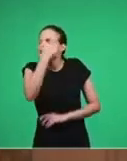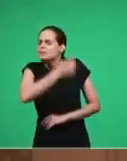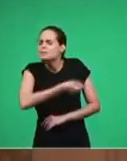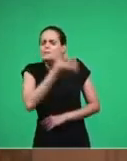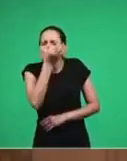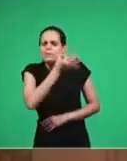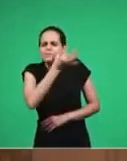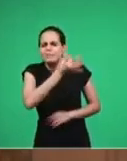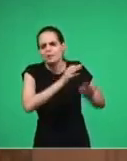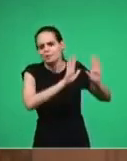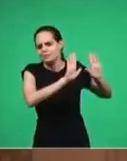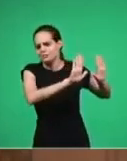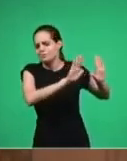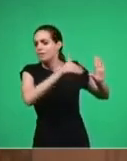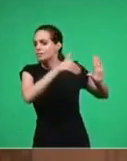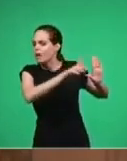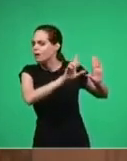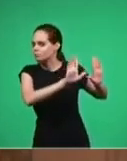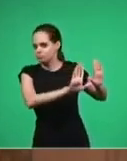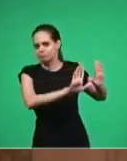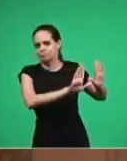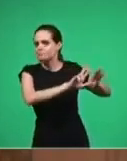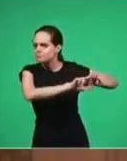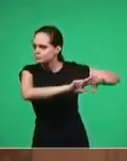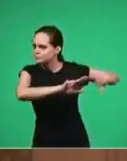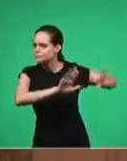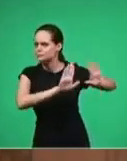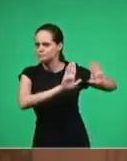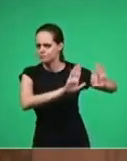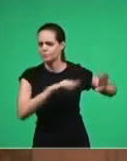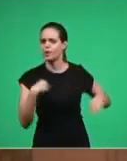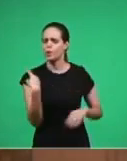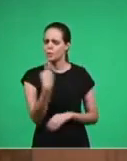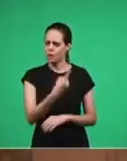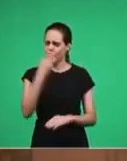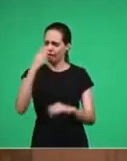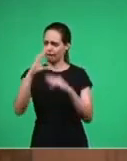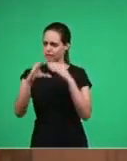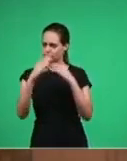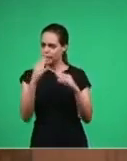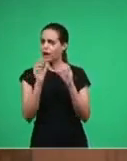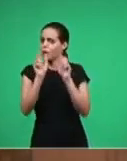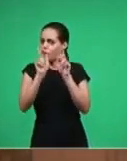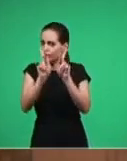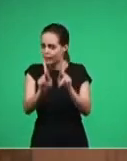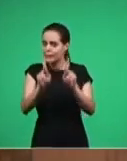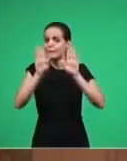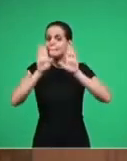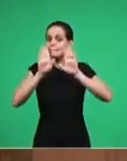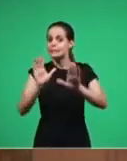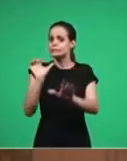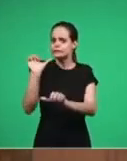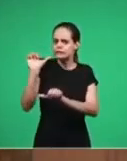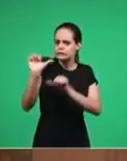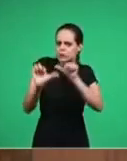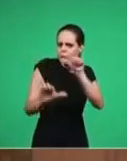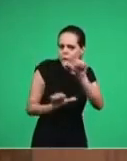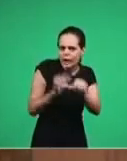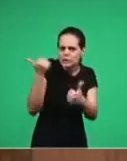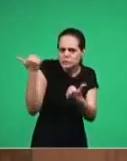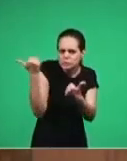The song, the national anthems from United States, United Kingdom, they're beautiful, but I am a resident of Brazil. I'm a native of